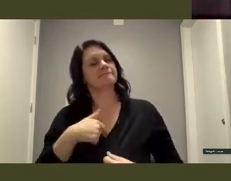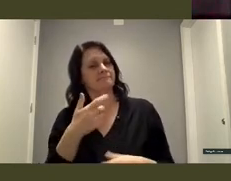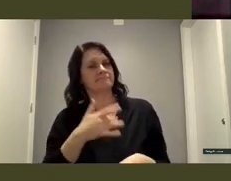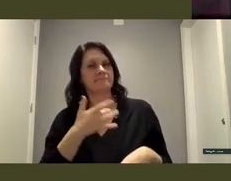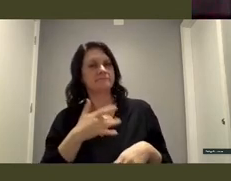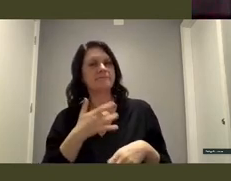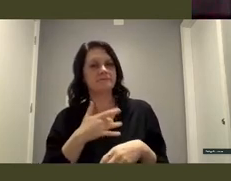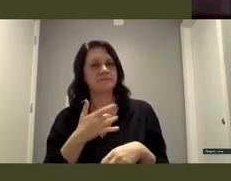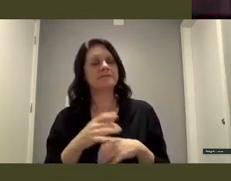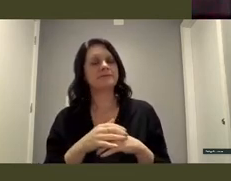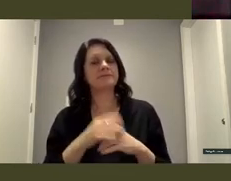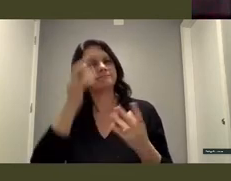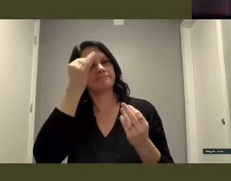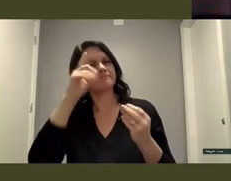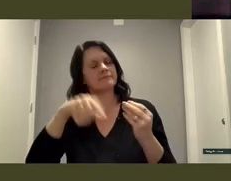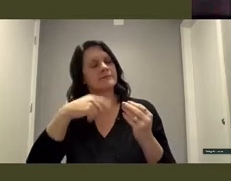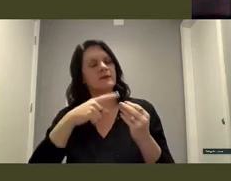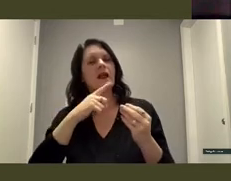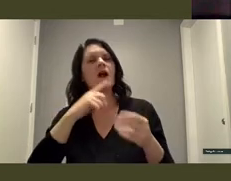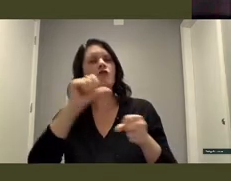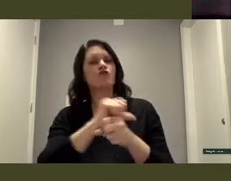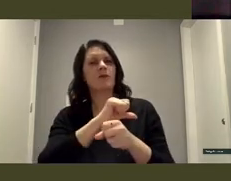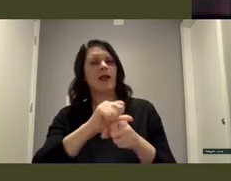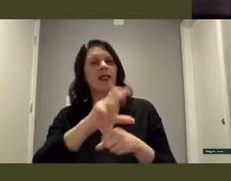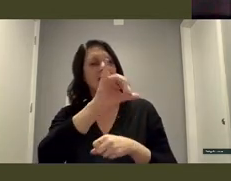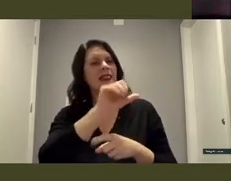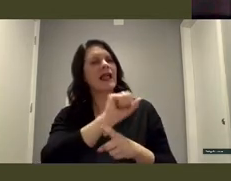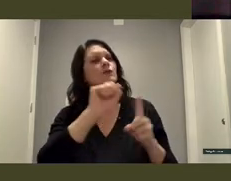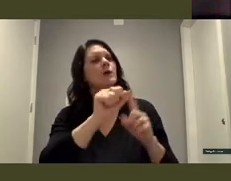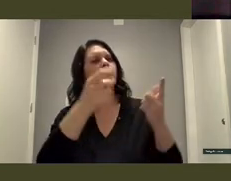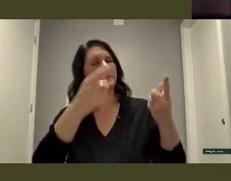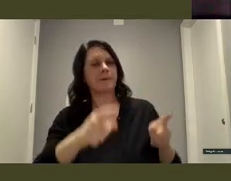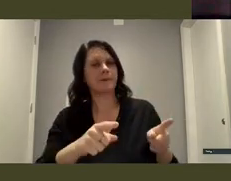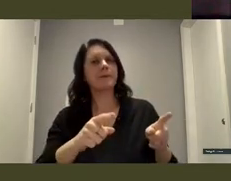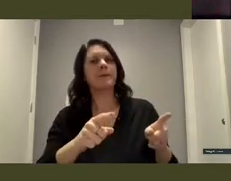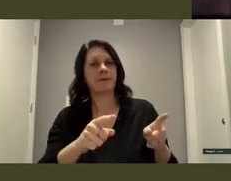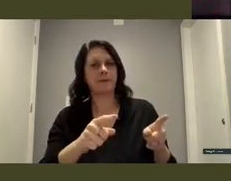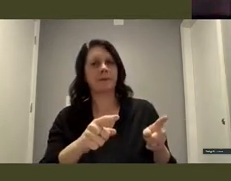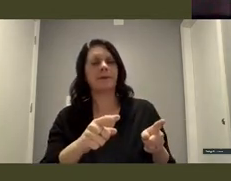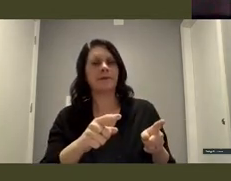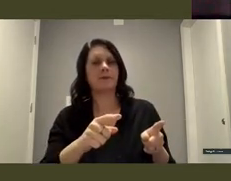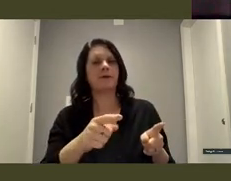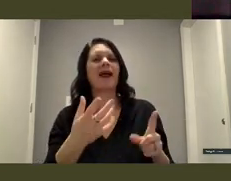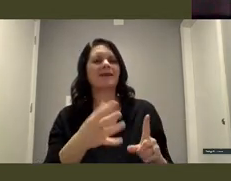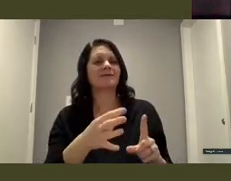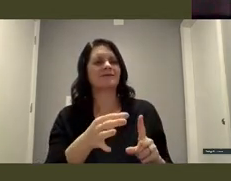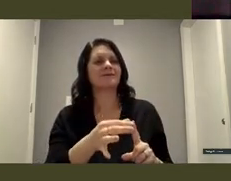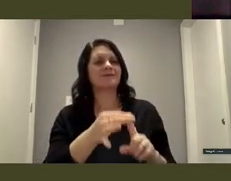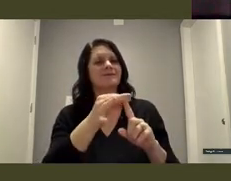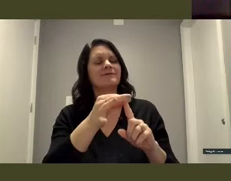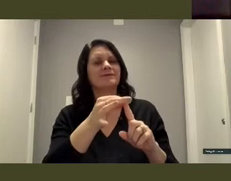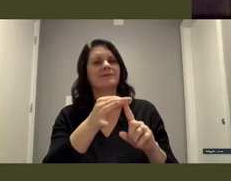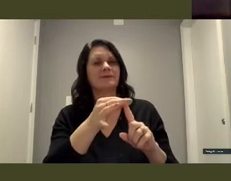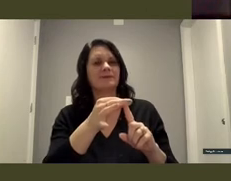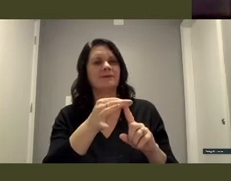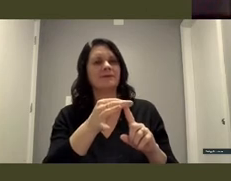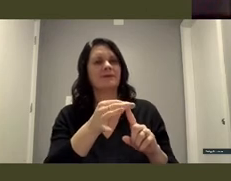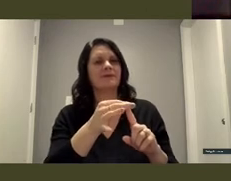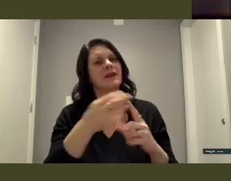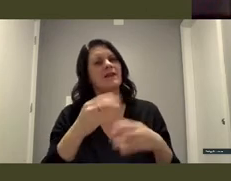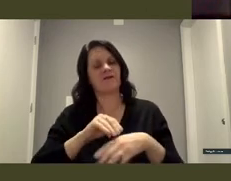about the reality of the situation of the climate change crisis, especially from the African lens, looking